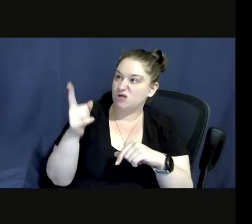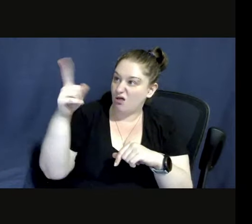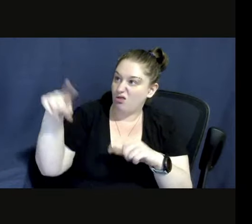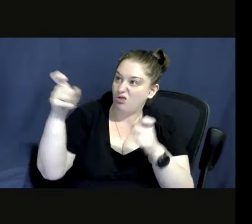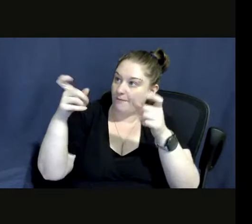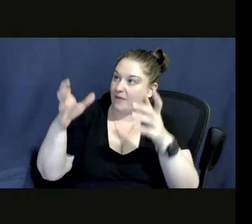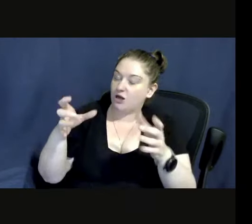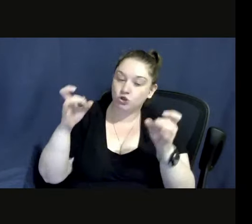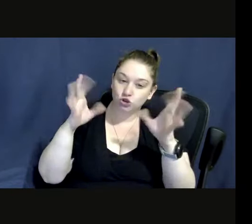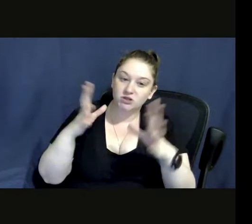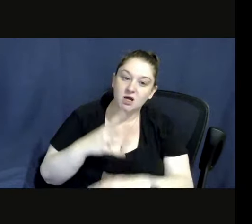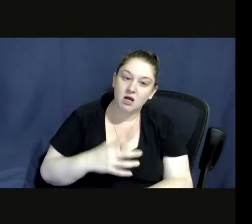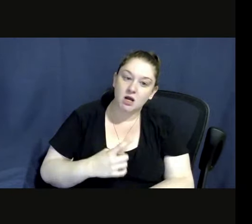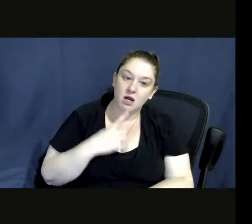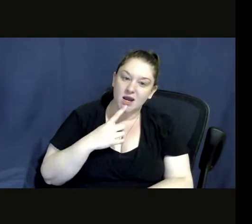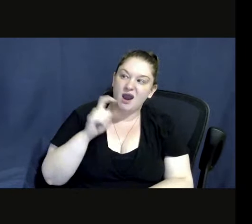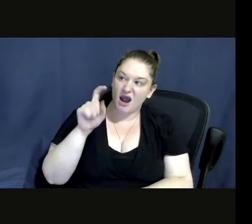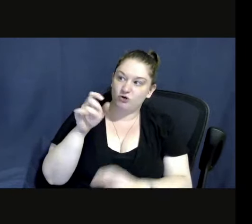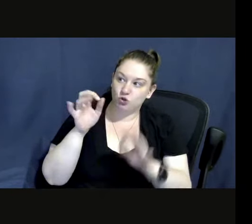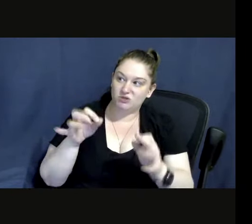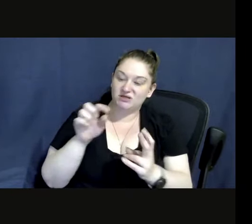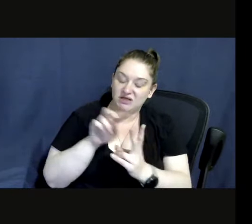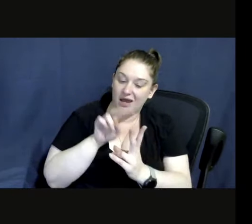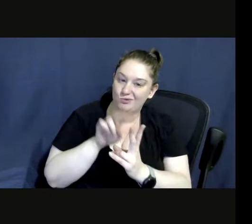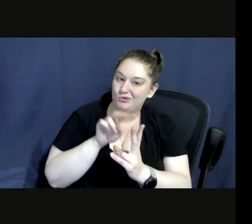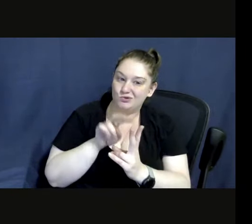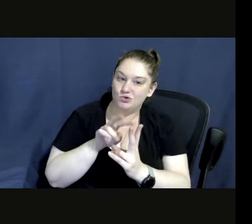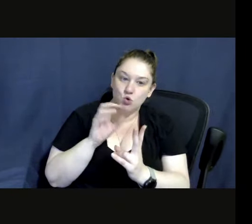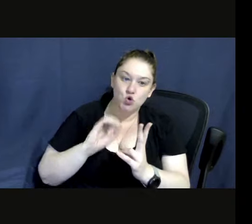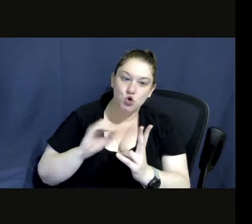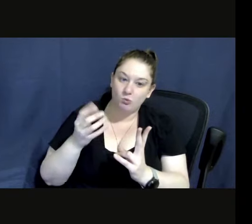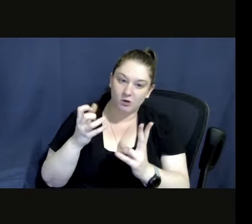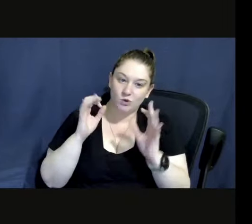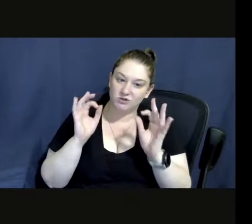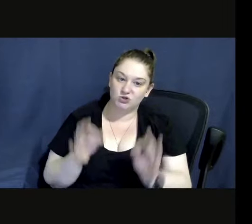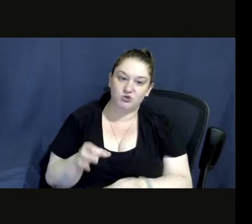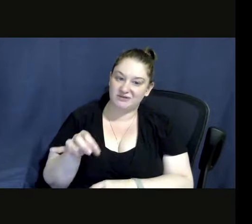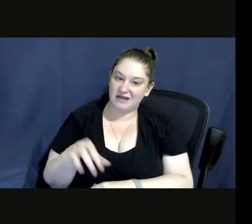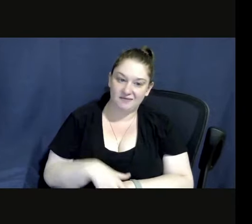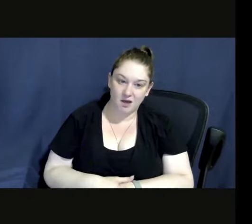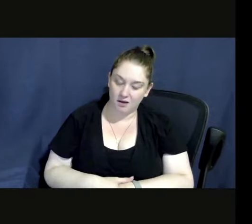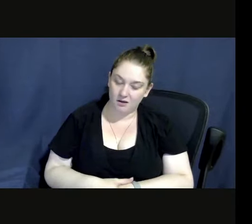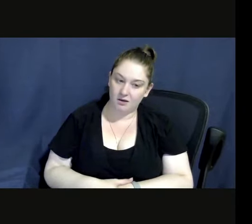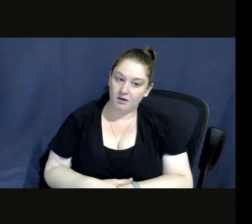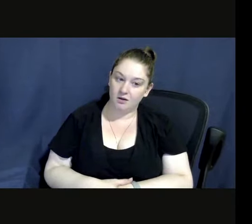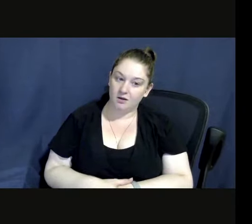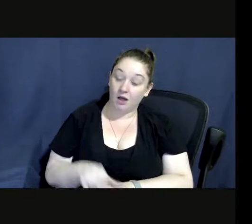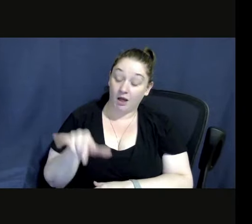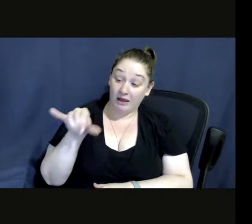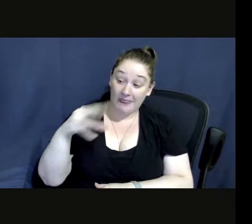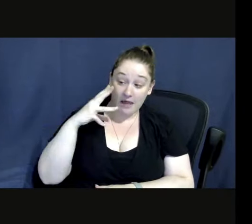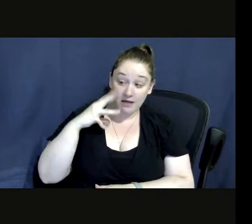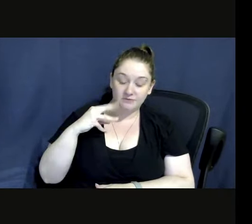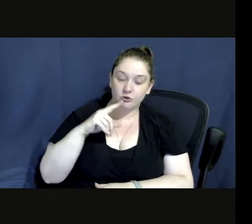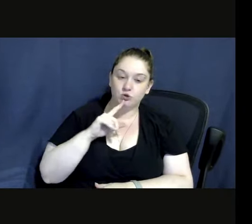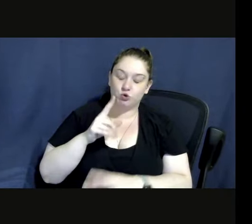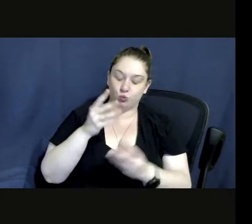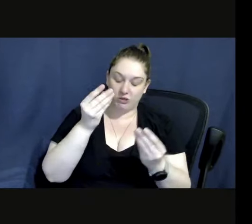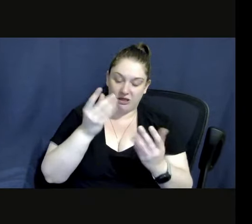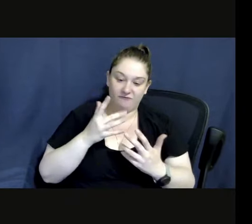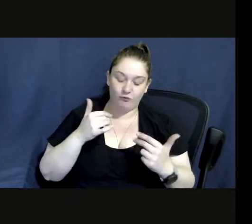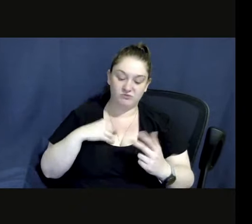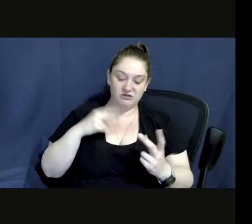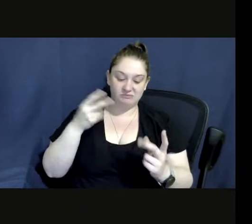having to decide who those two people are. Nobody wants to make that decision. That experience informs my outlook to